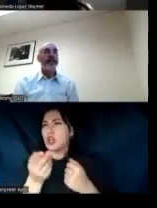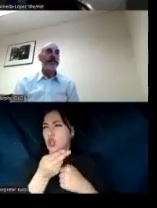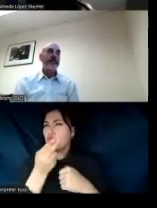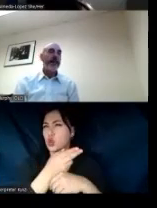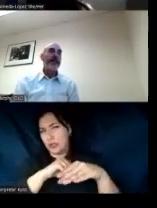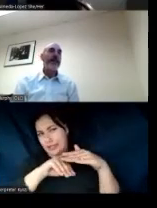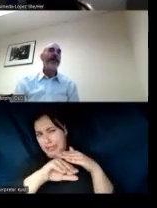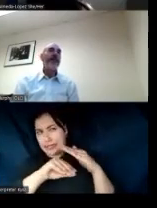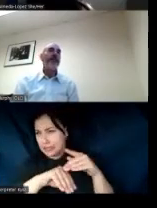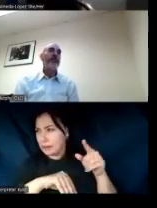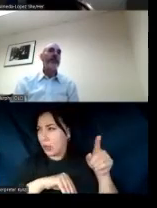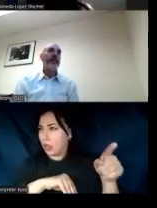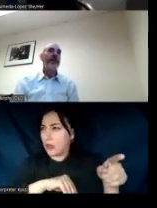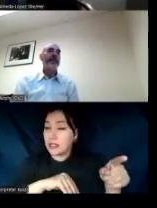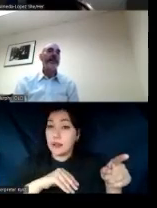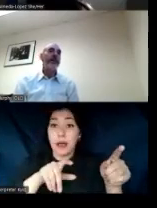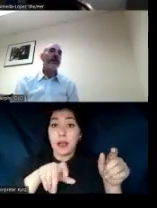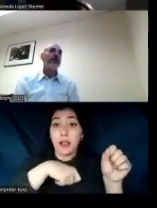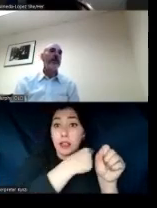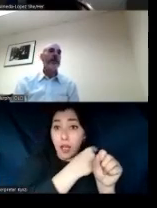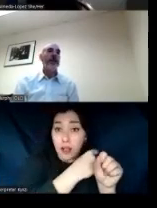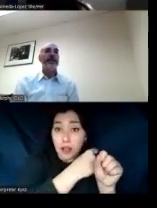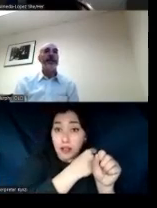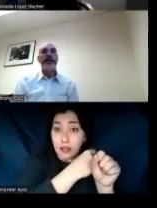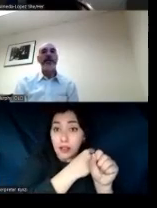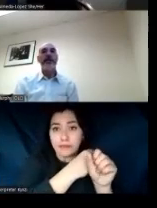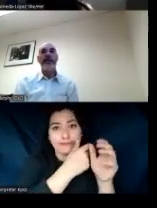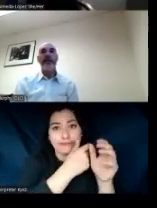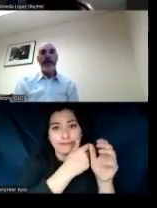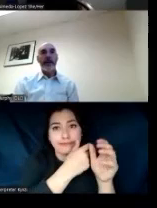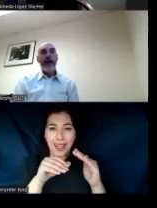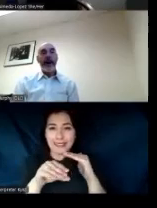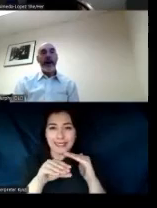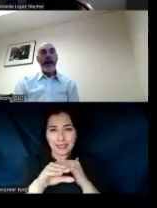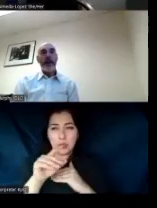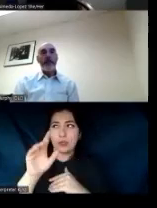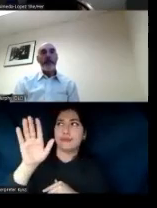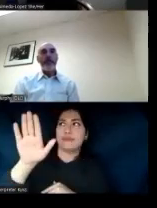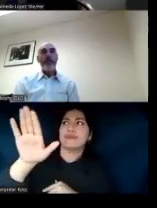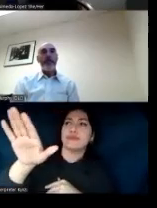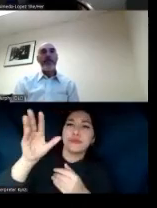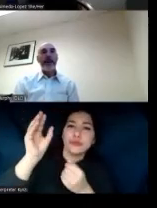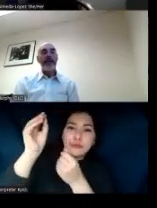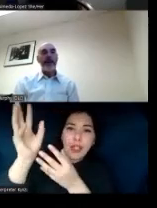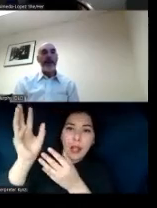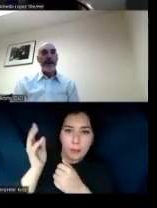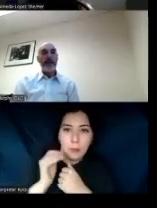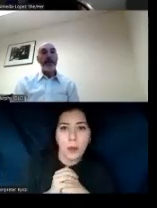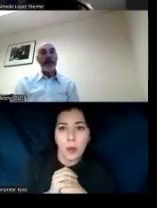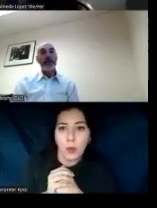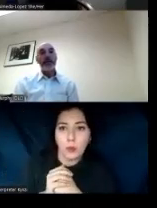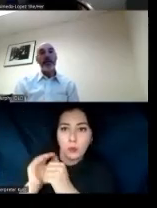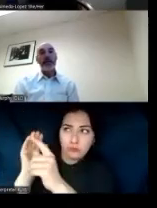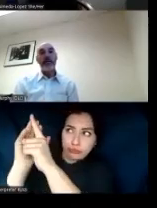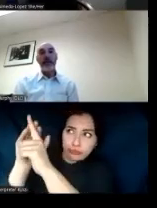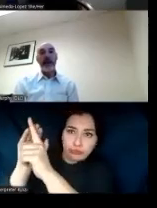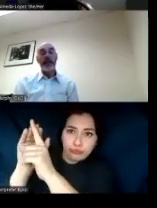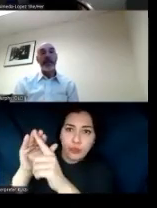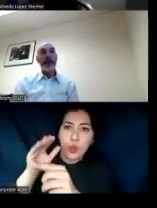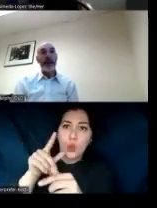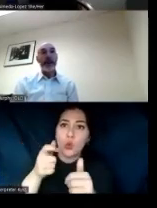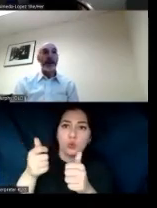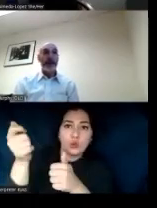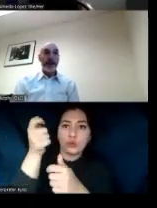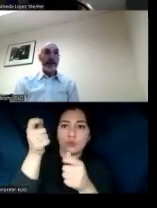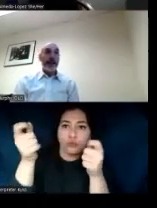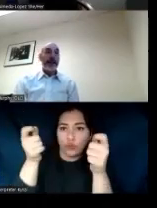then it's not accessible, and that's something that should be brought to the attention of the folks in charge.